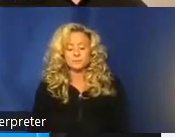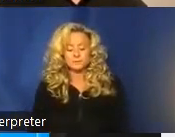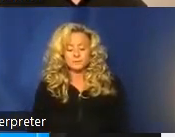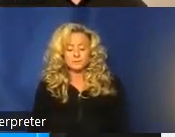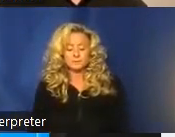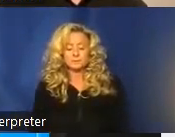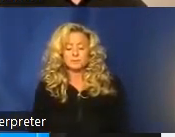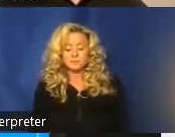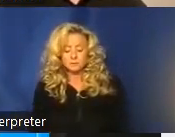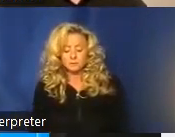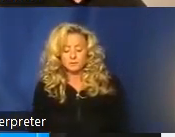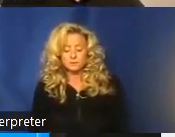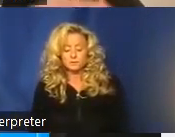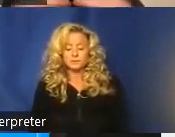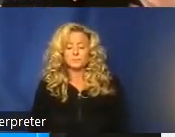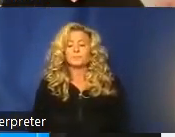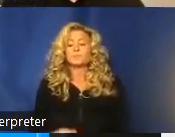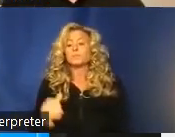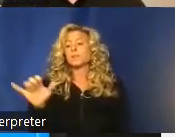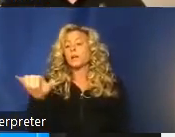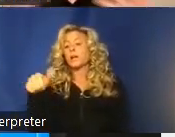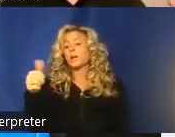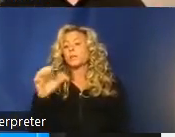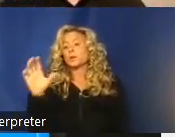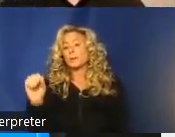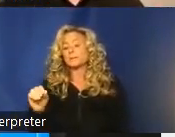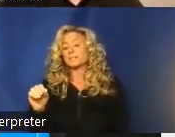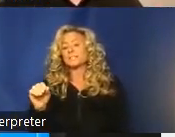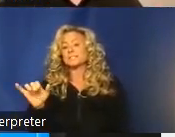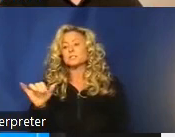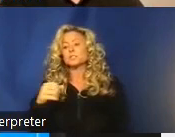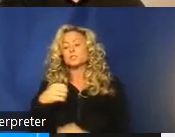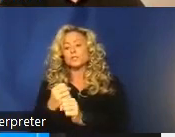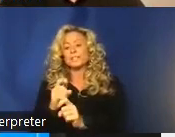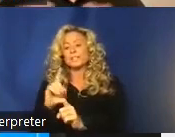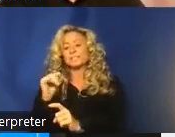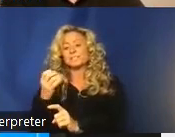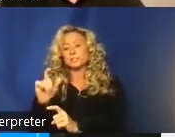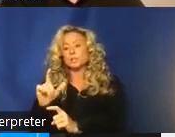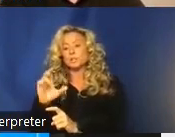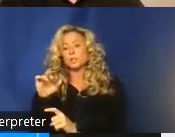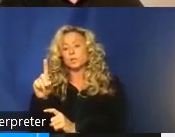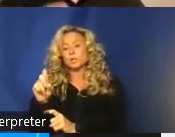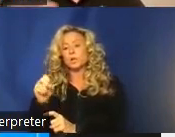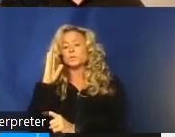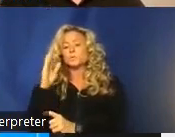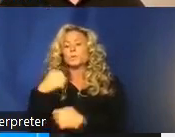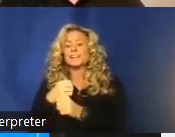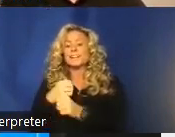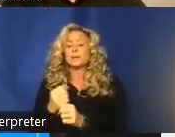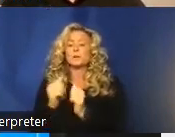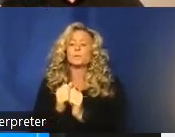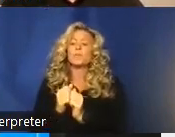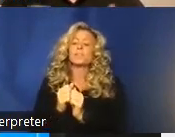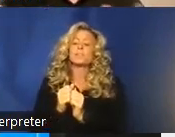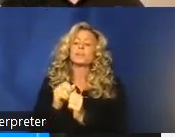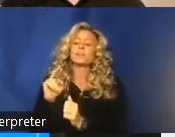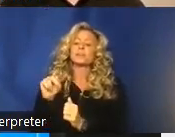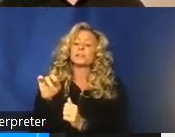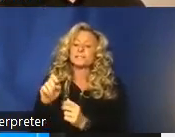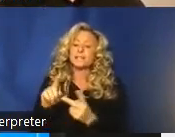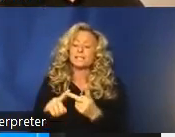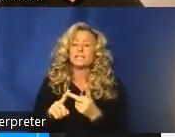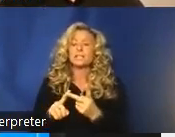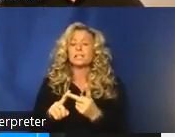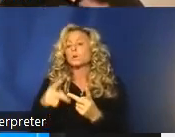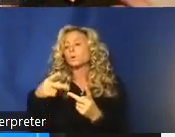other companies that work in the similar vein as us and create digital cards. They'll collaborate with a Nike, or they'll collaborate with